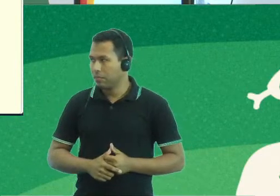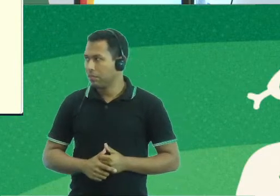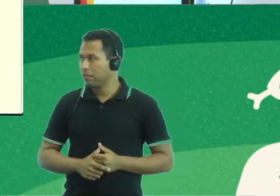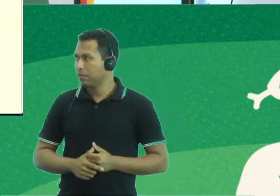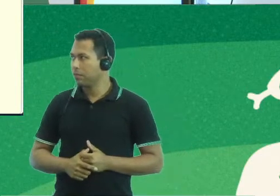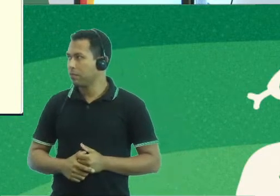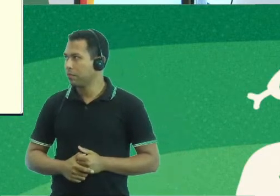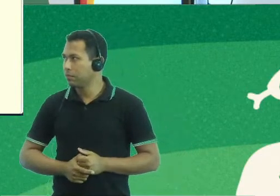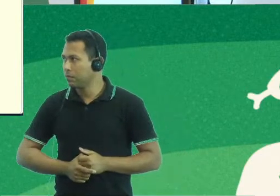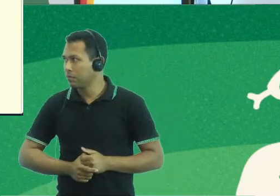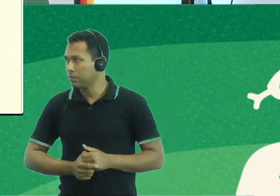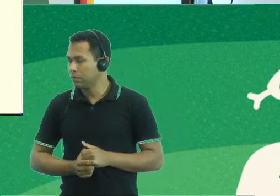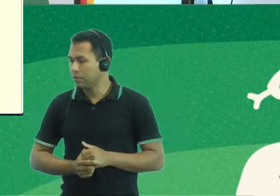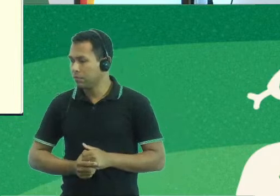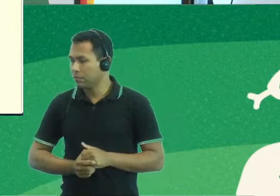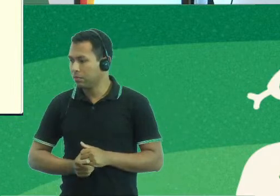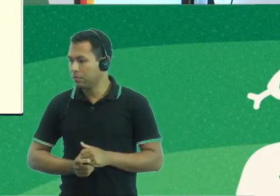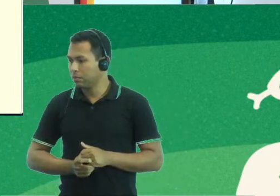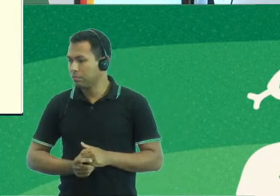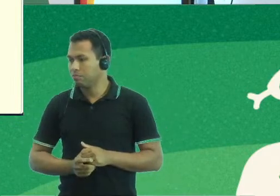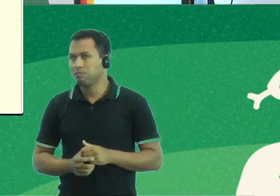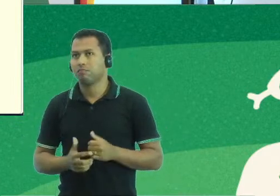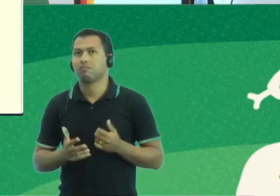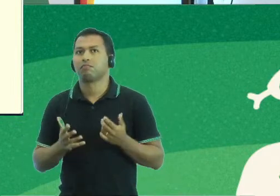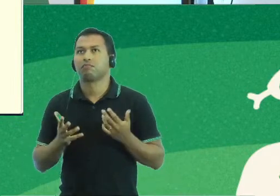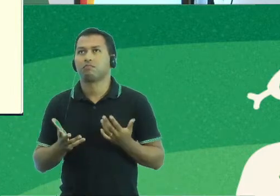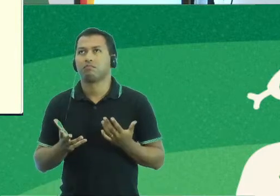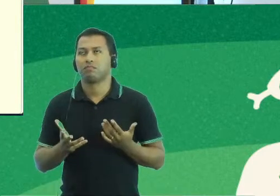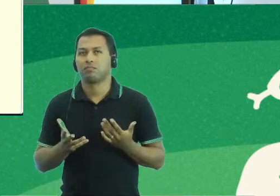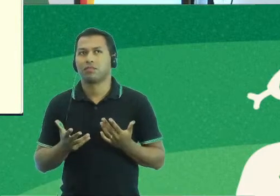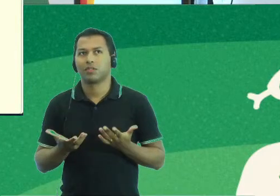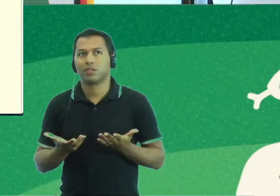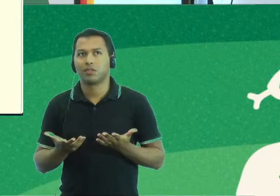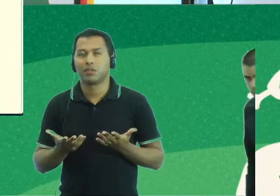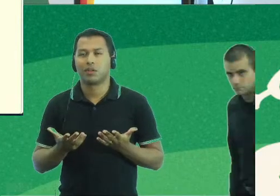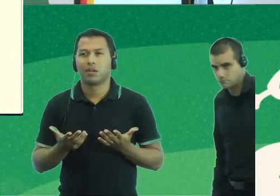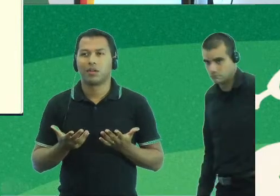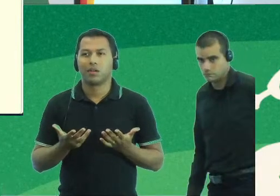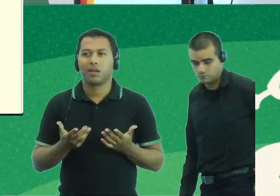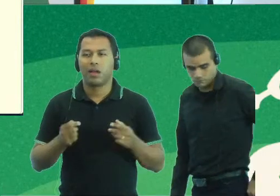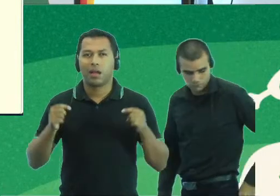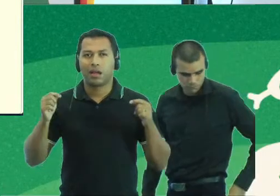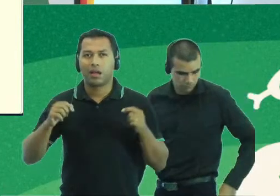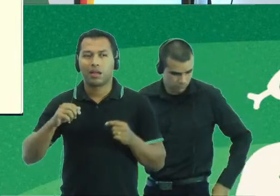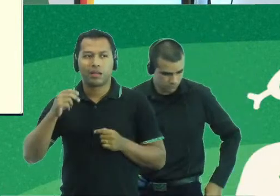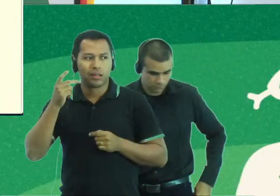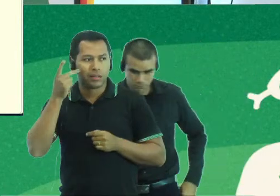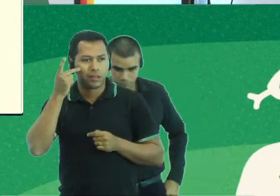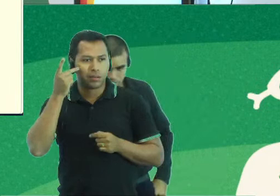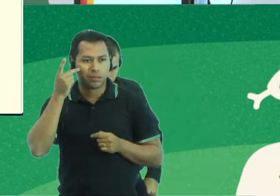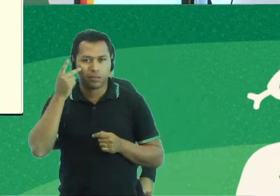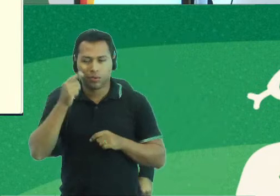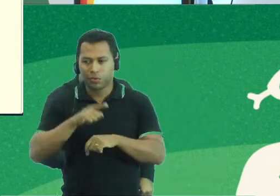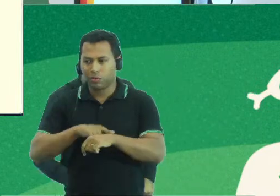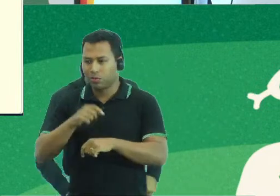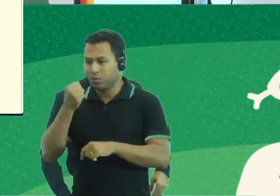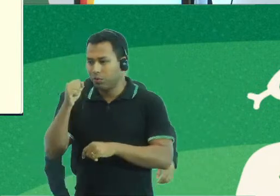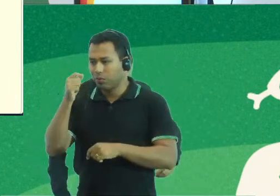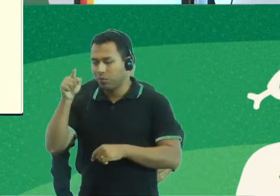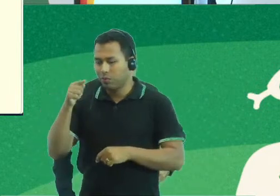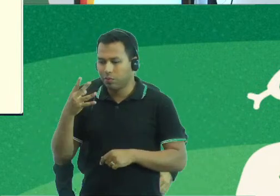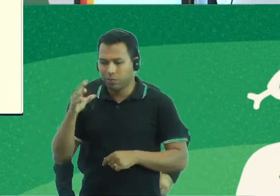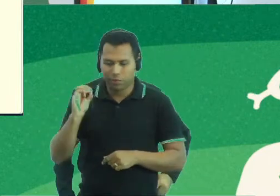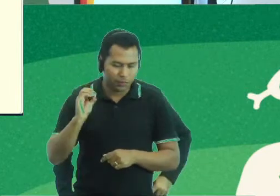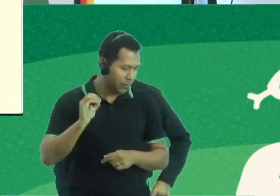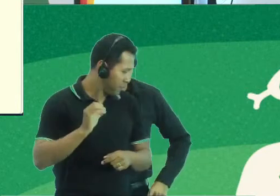if it said 8:40 p.m. in São Paulo time, in Manaus, that's 7:40, I believe. So I'm changing the time to